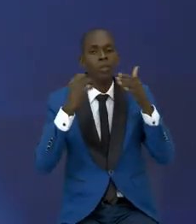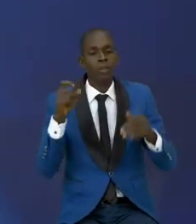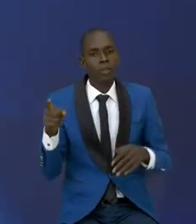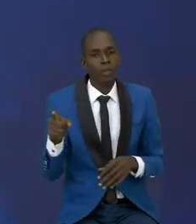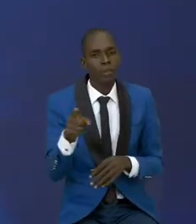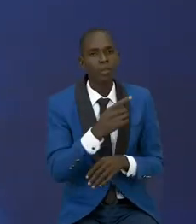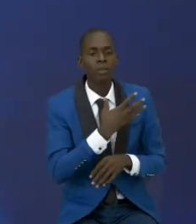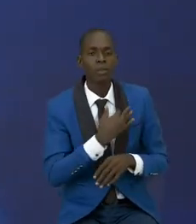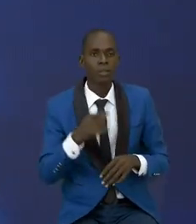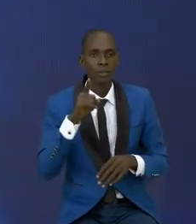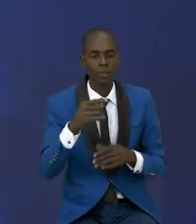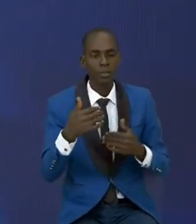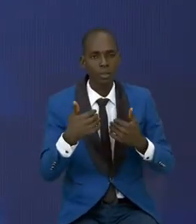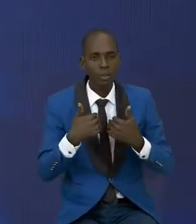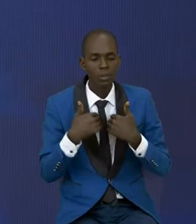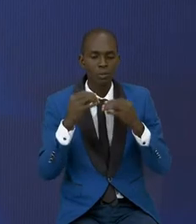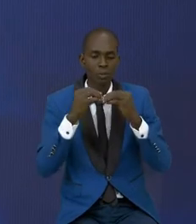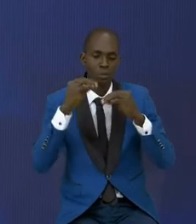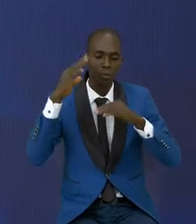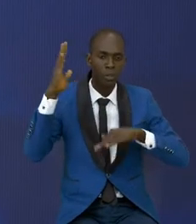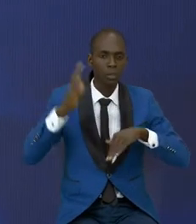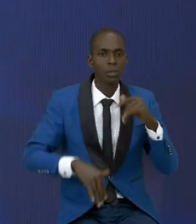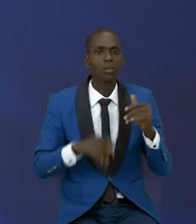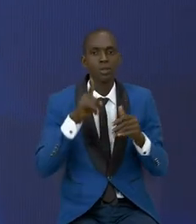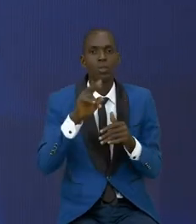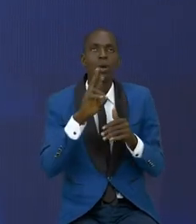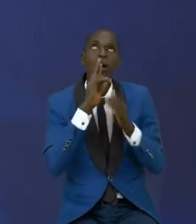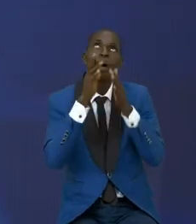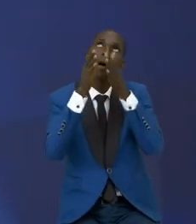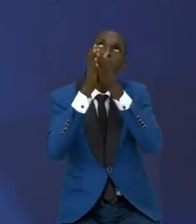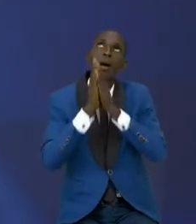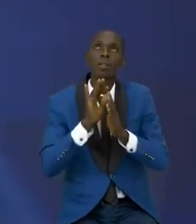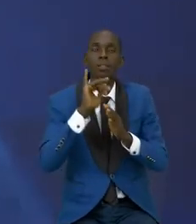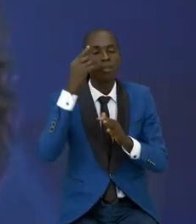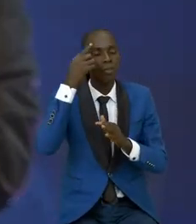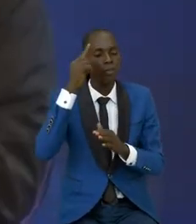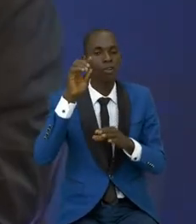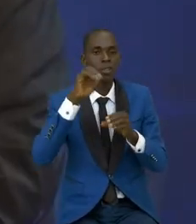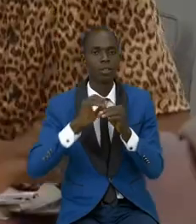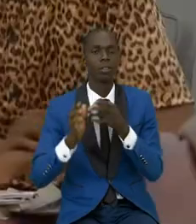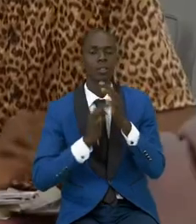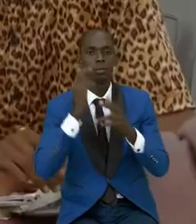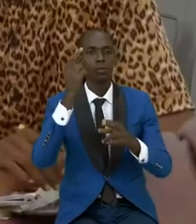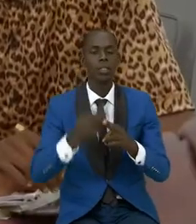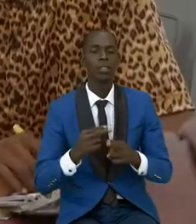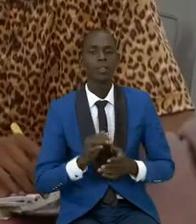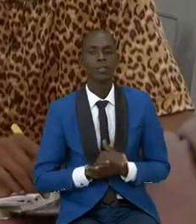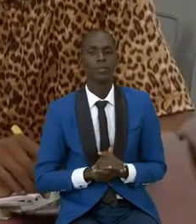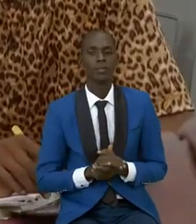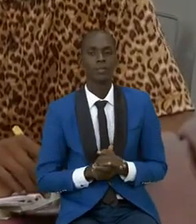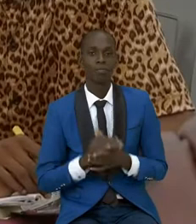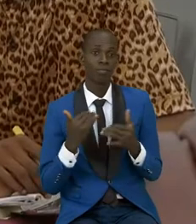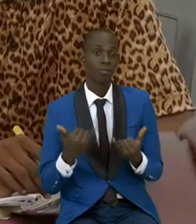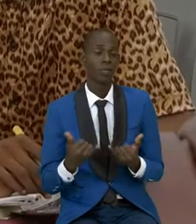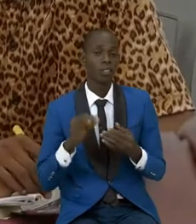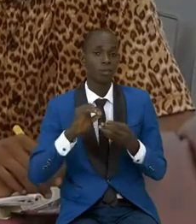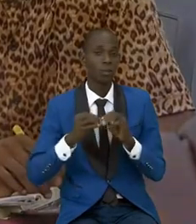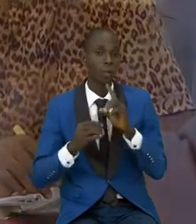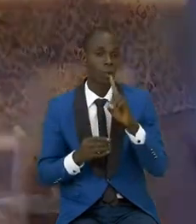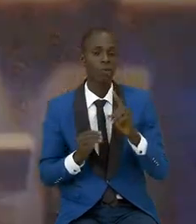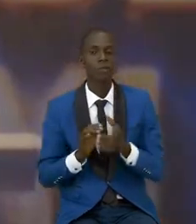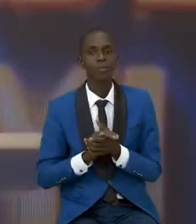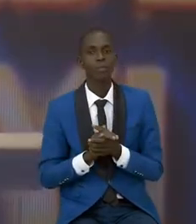you have more than you are asking for in Jesus' name. Now, number one,